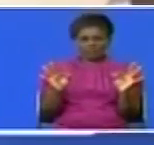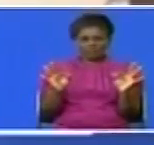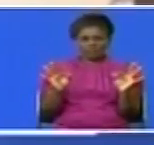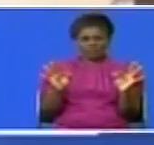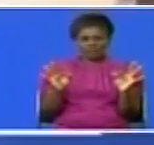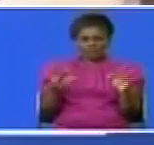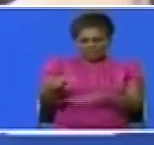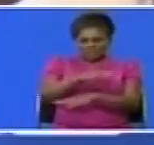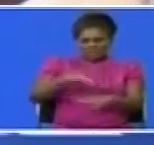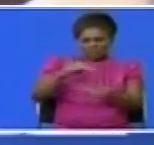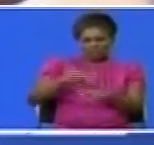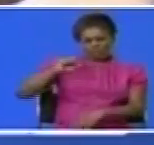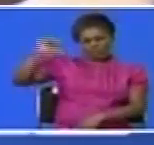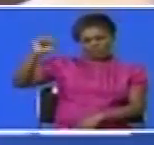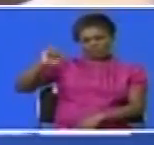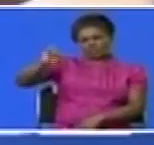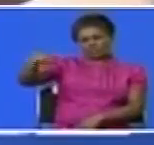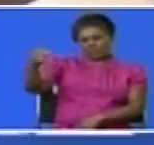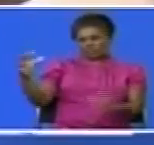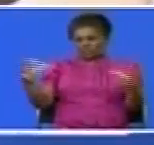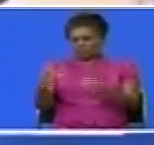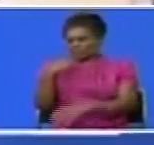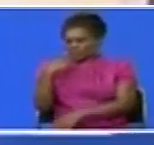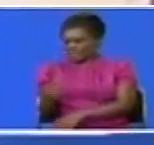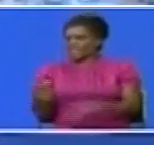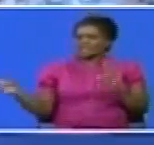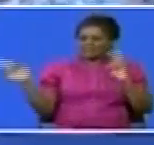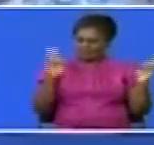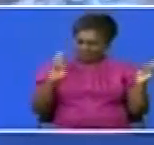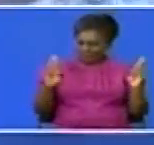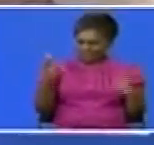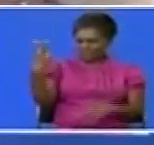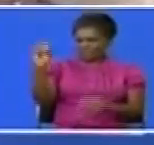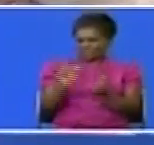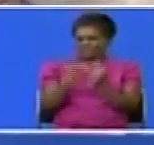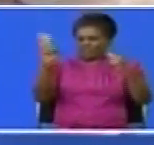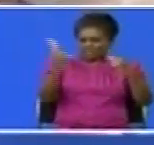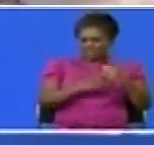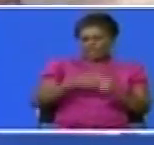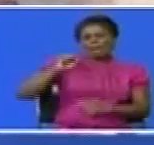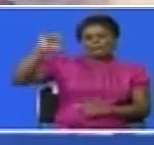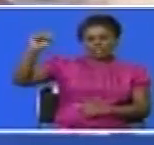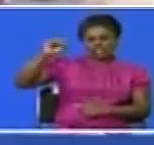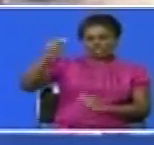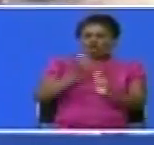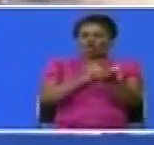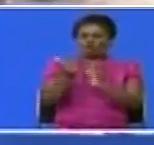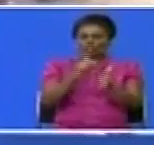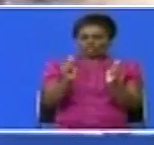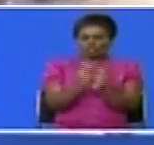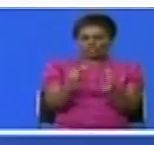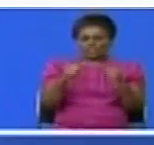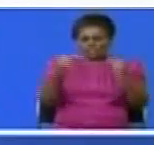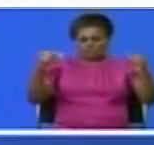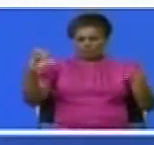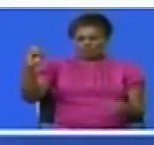On national politics, the Jubilee Battalion says it is ready for the 2017 political contest with their rivals in